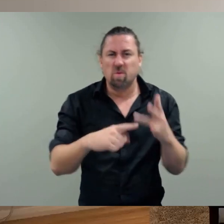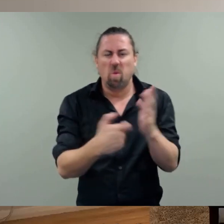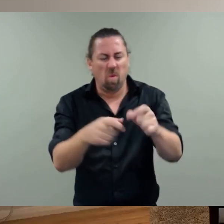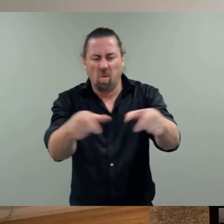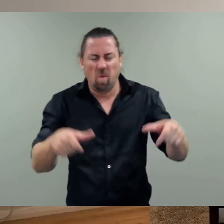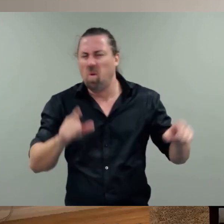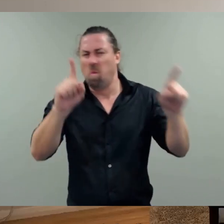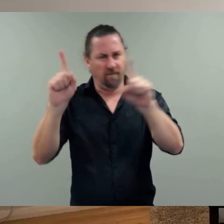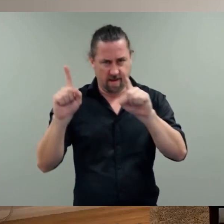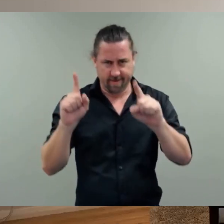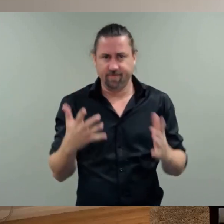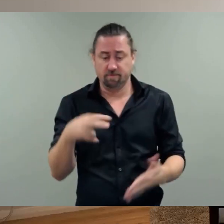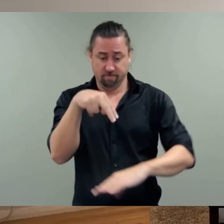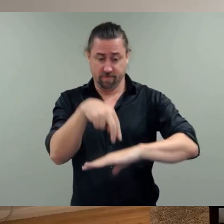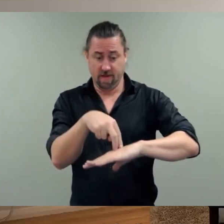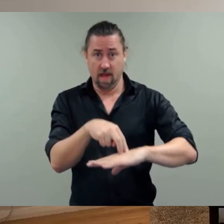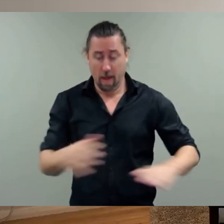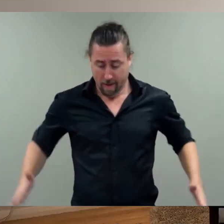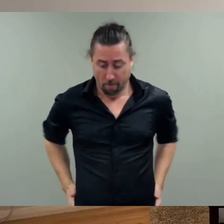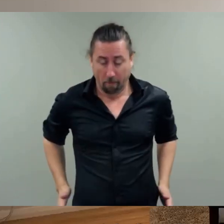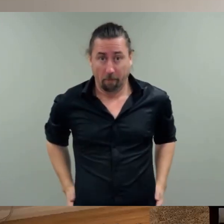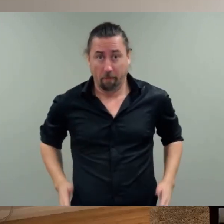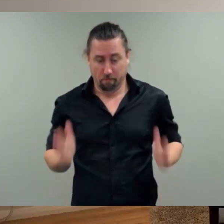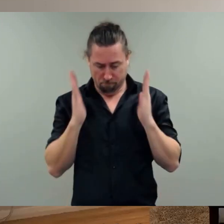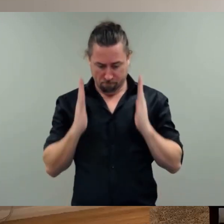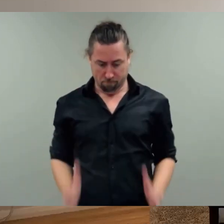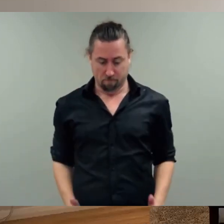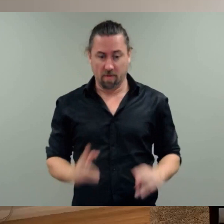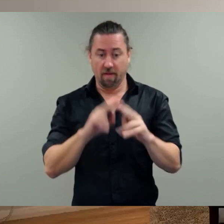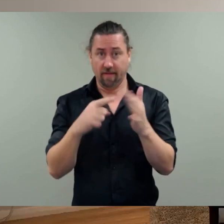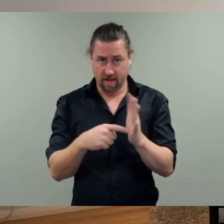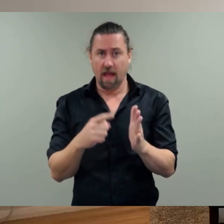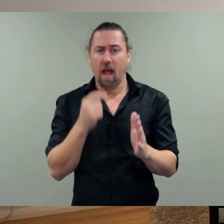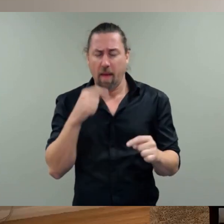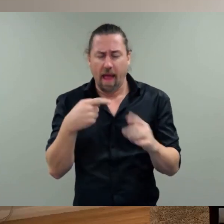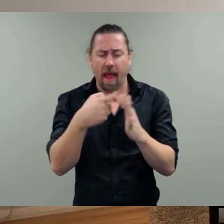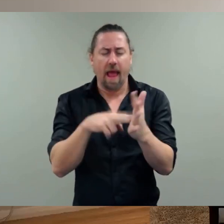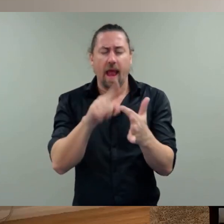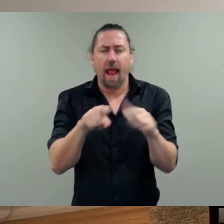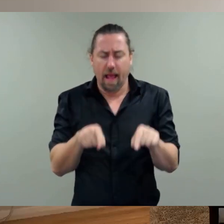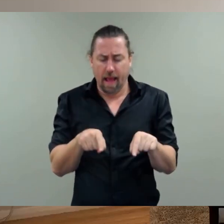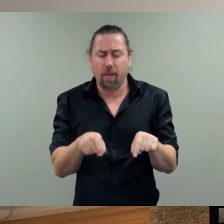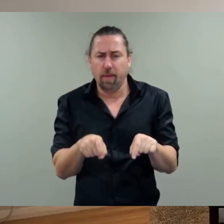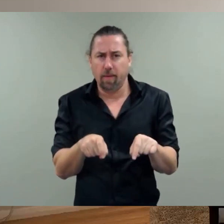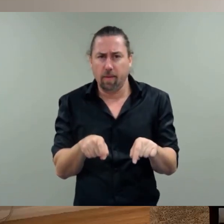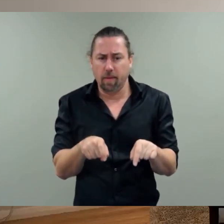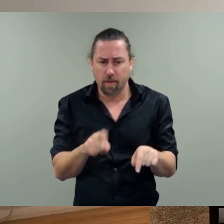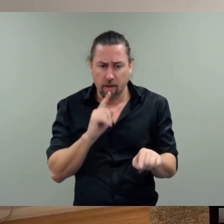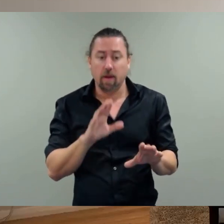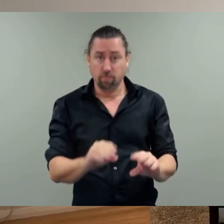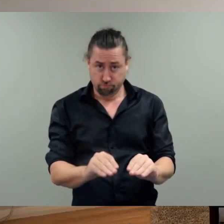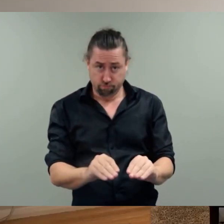or bench with feet hip width apart and knees slightly bent. Lightly grip the chair back, frame, or